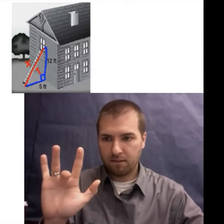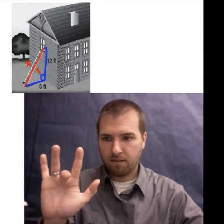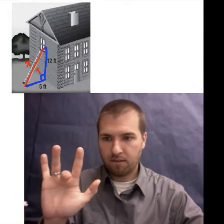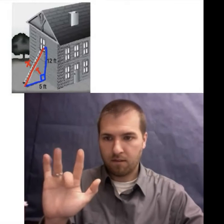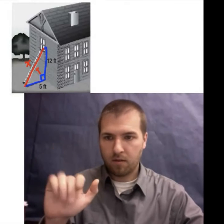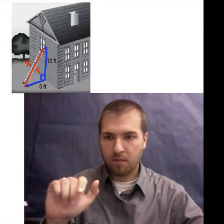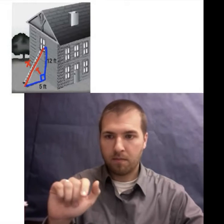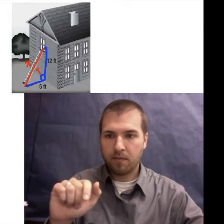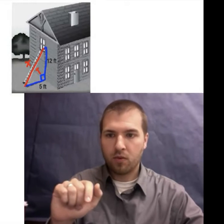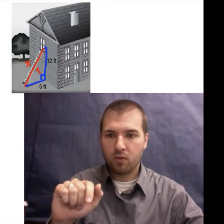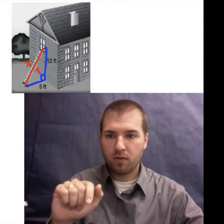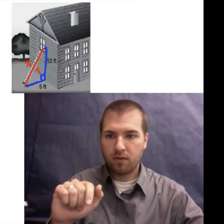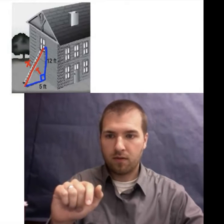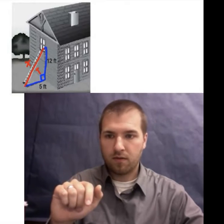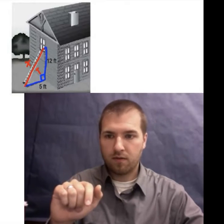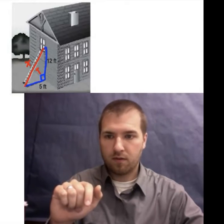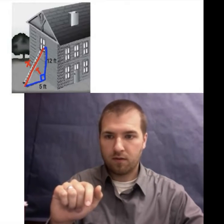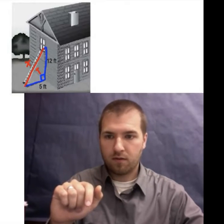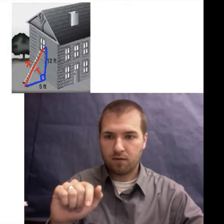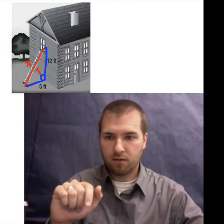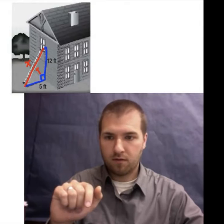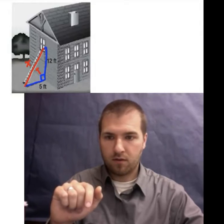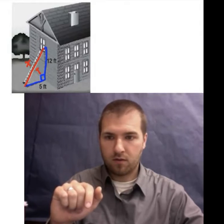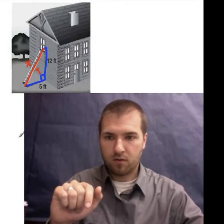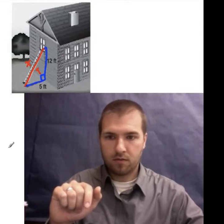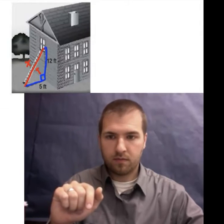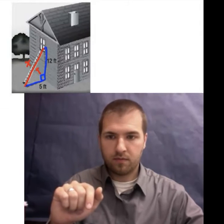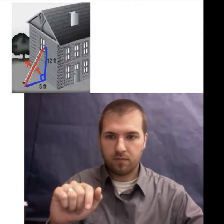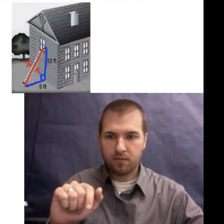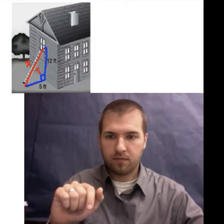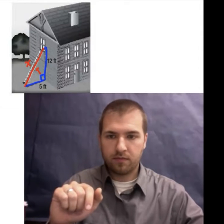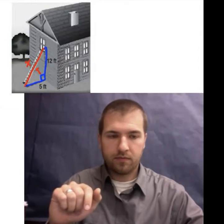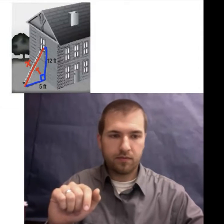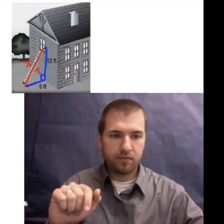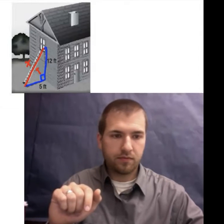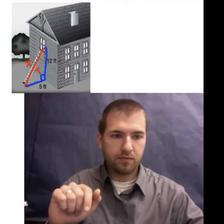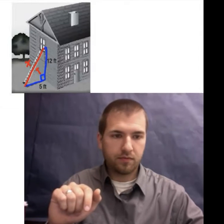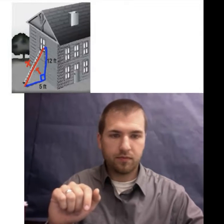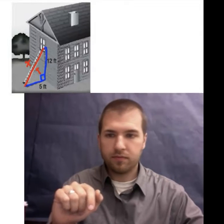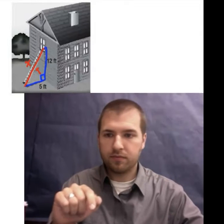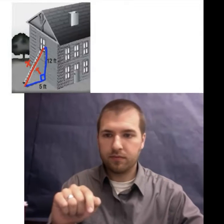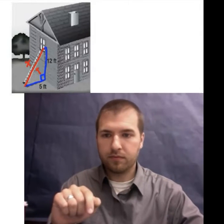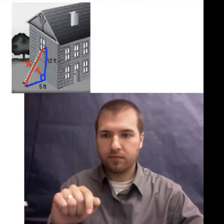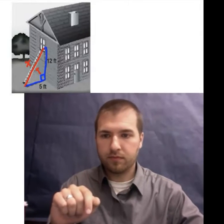So 5 squared is 25, plus 12 squared is 144, equals